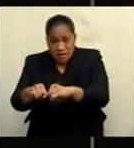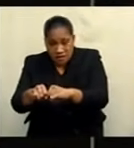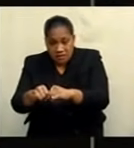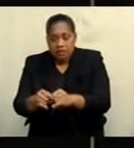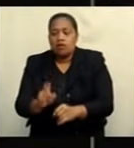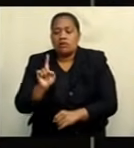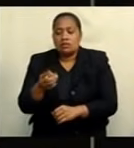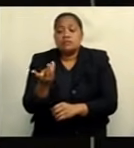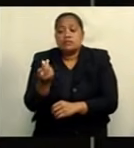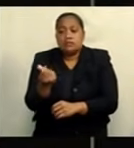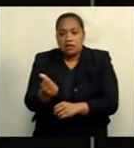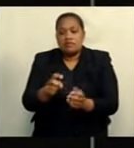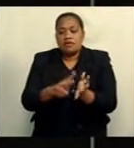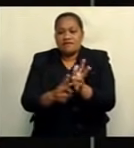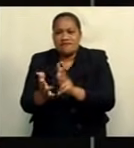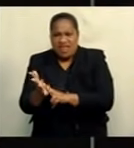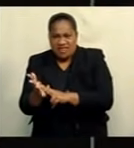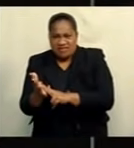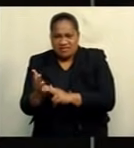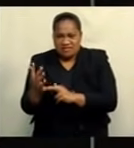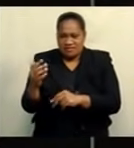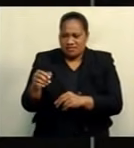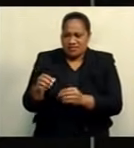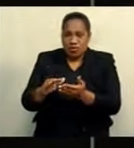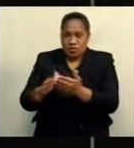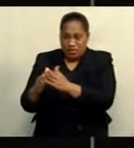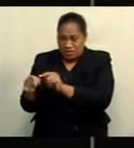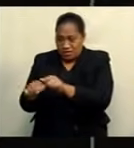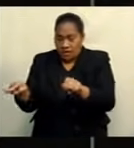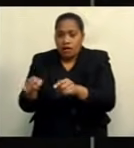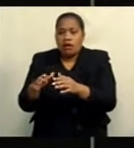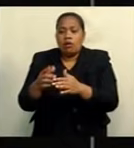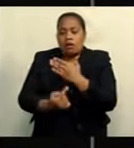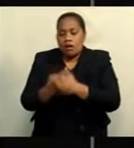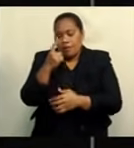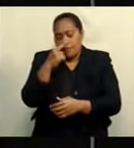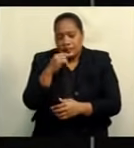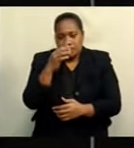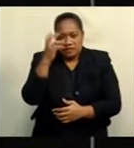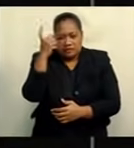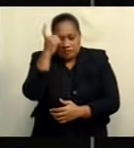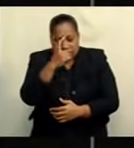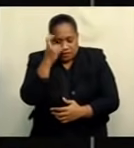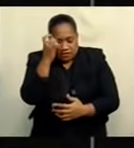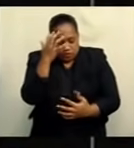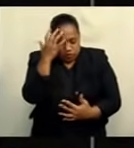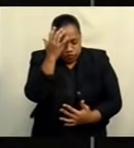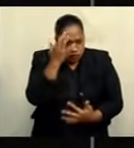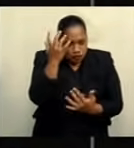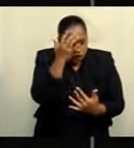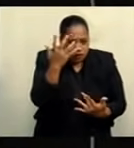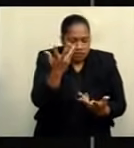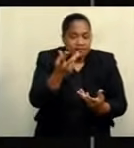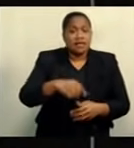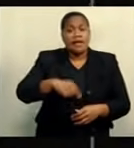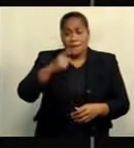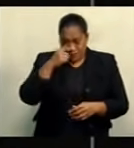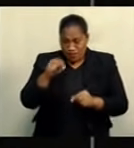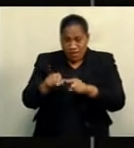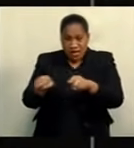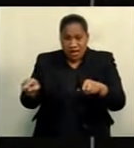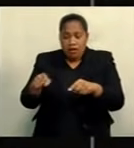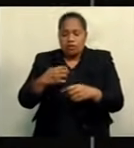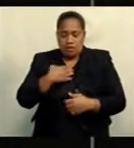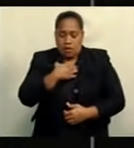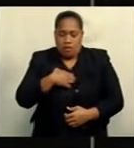some villagers in affected communities worried, scared and anxious. The Health Ministry says villagers will be emotionally affected as the